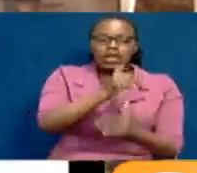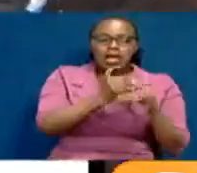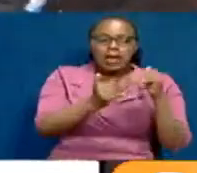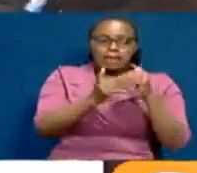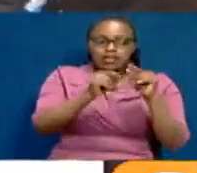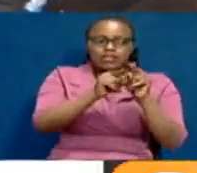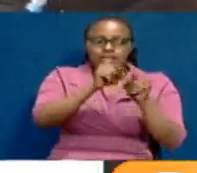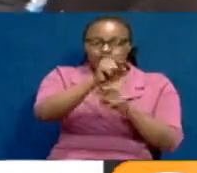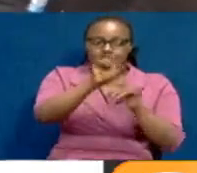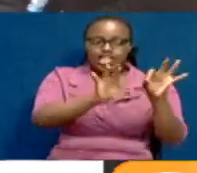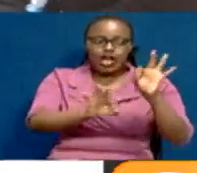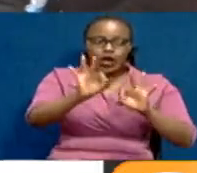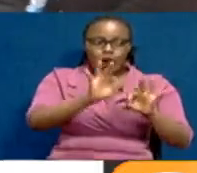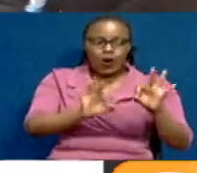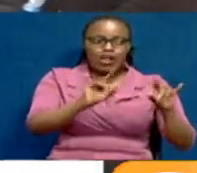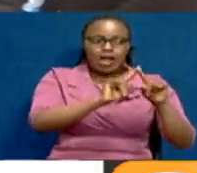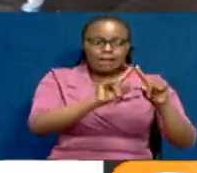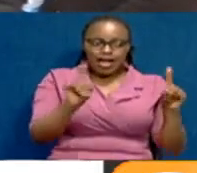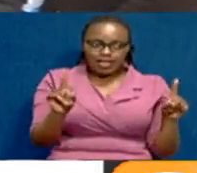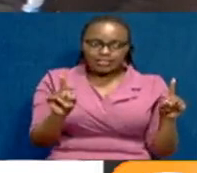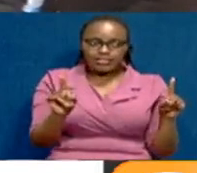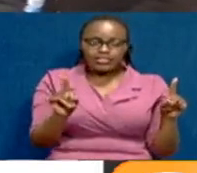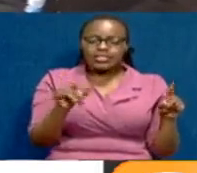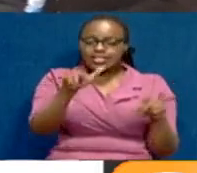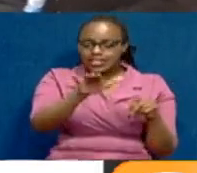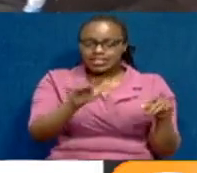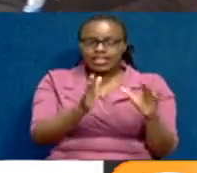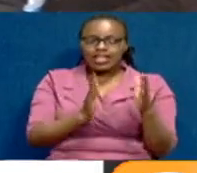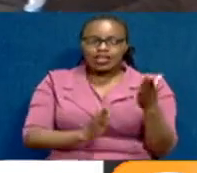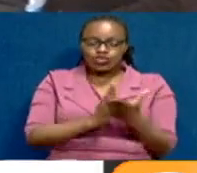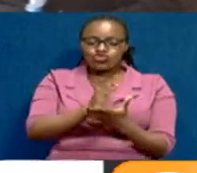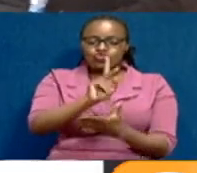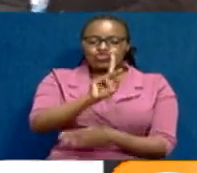this multi-purpose hall for this area through Kinoti,